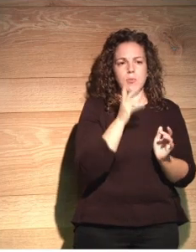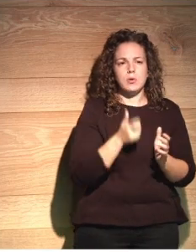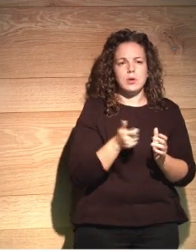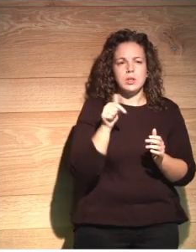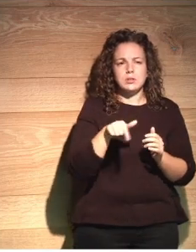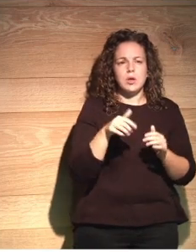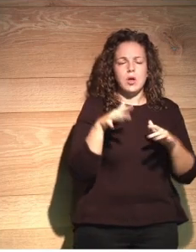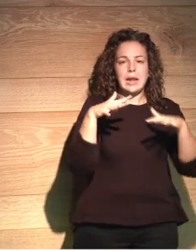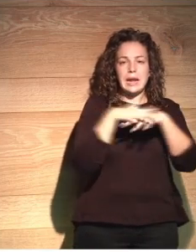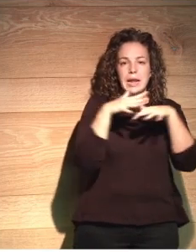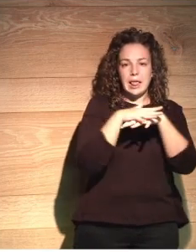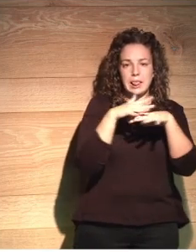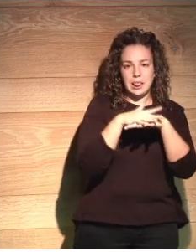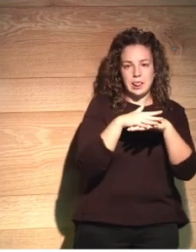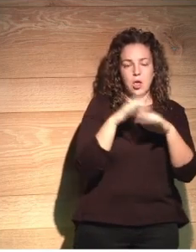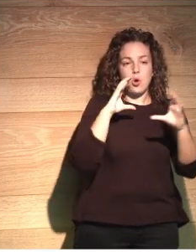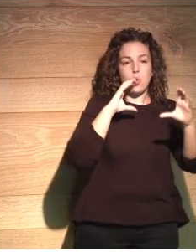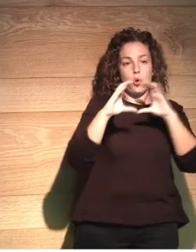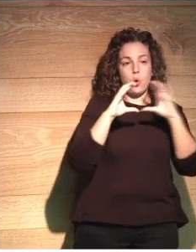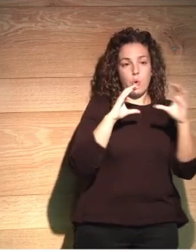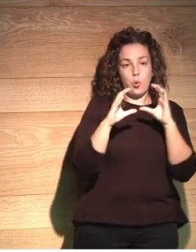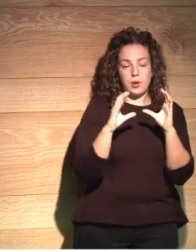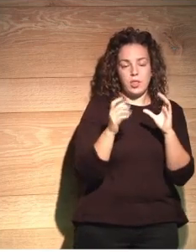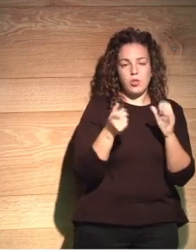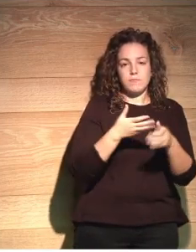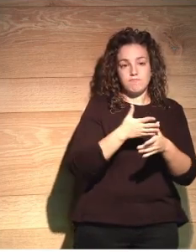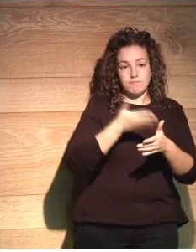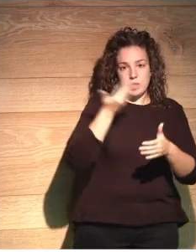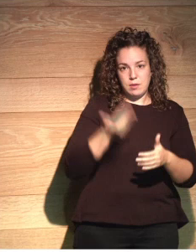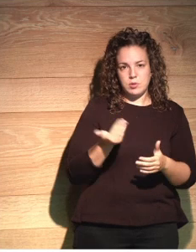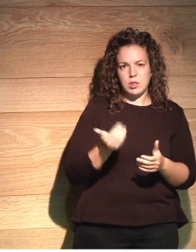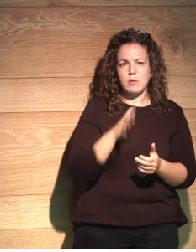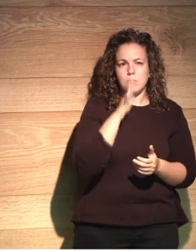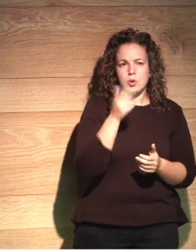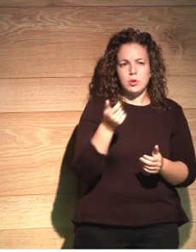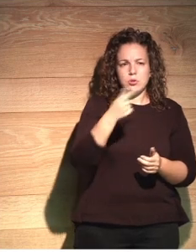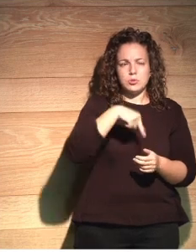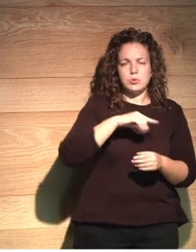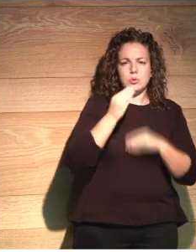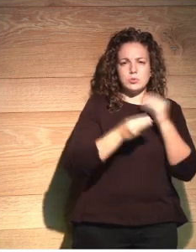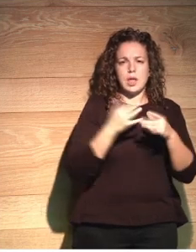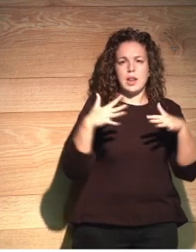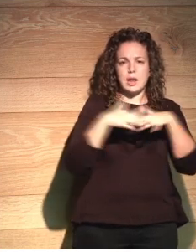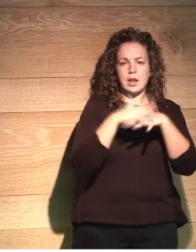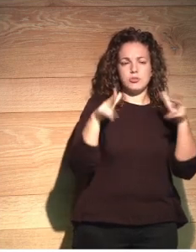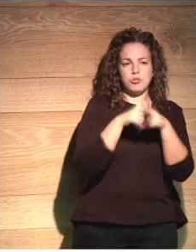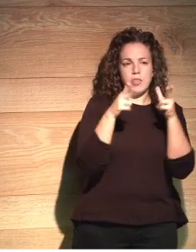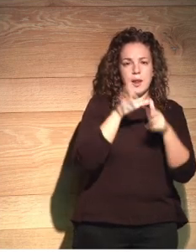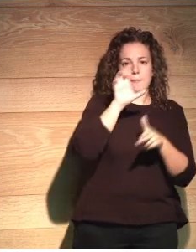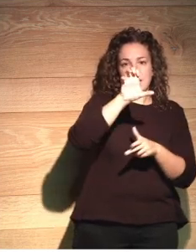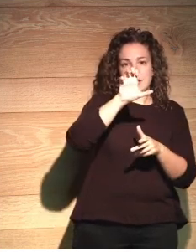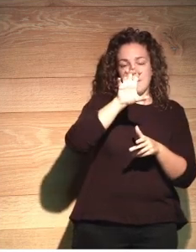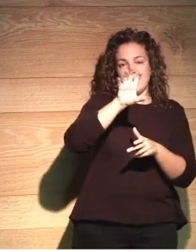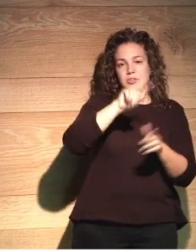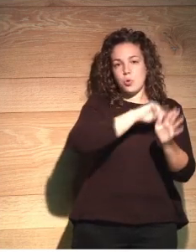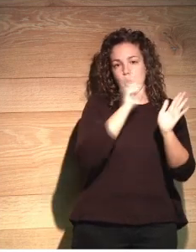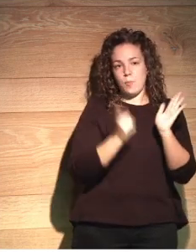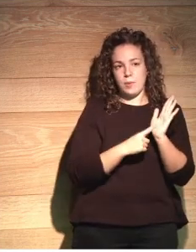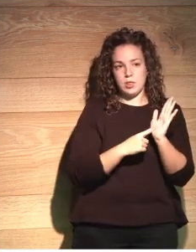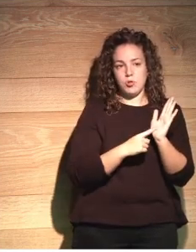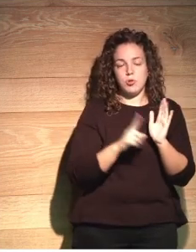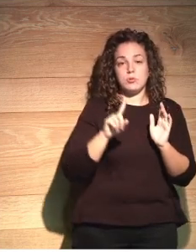network in Portugal. We looked at the communication network, the social network, all across the country. And if you look on average